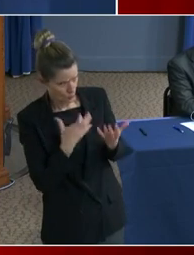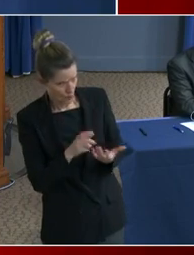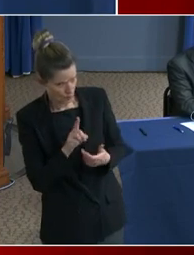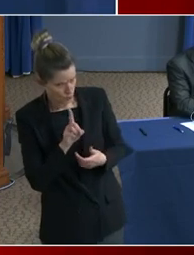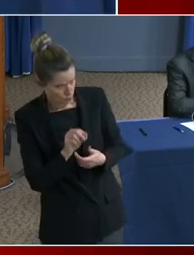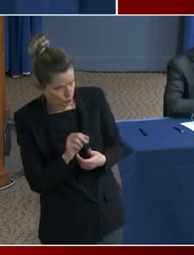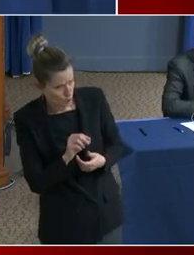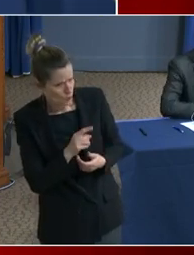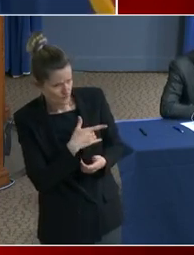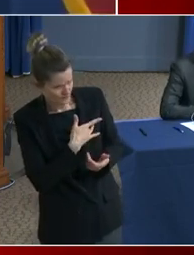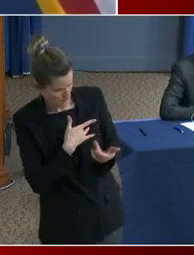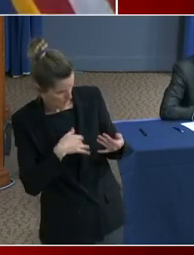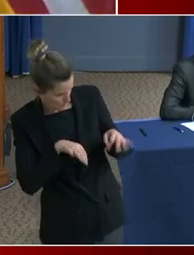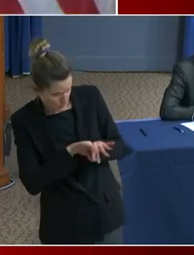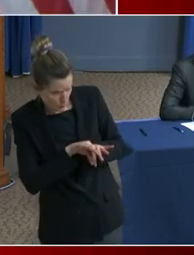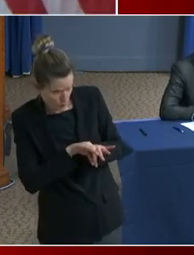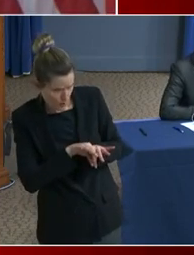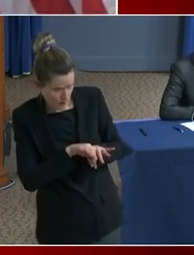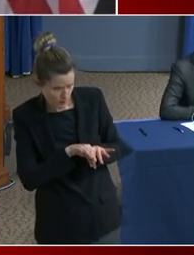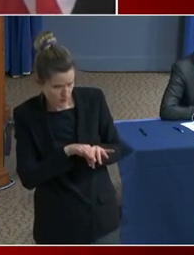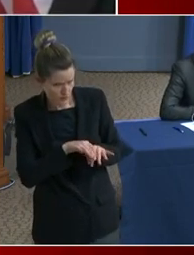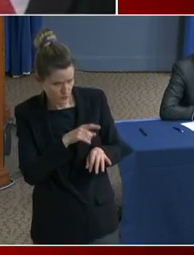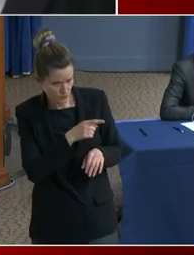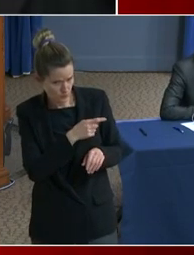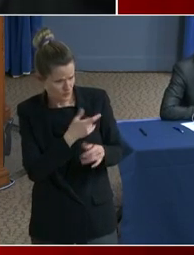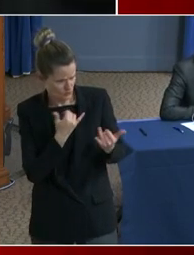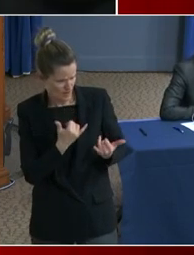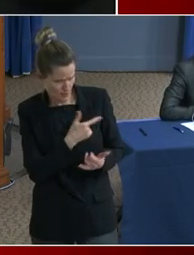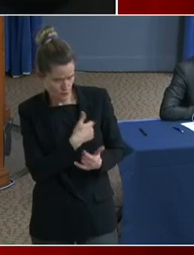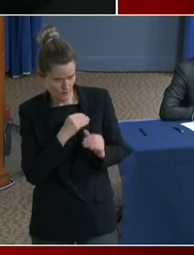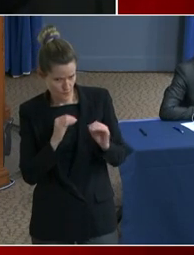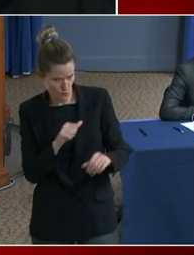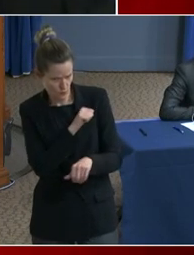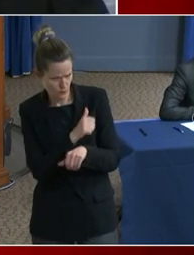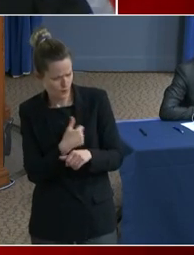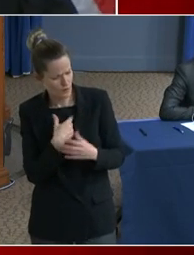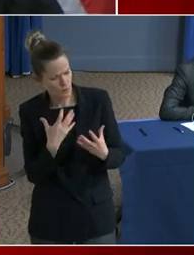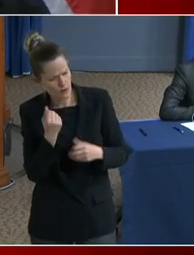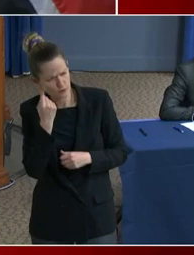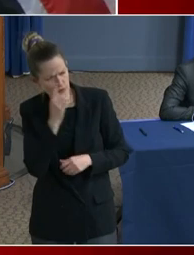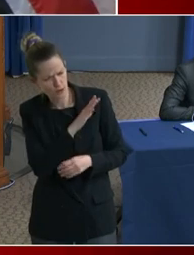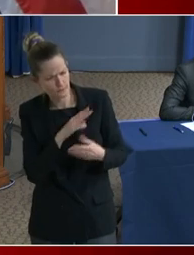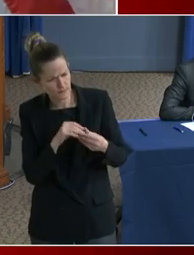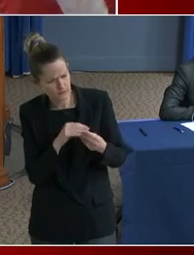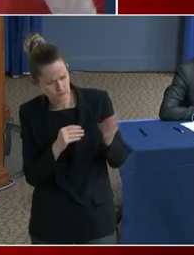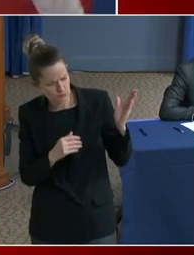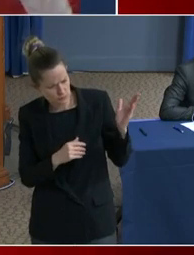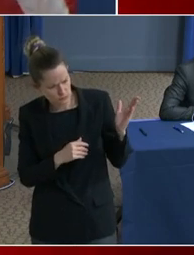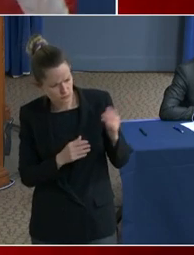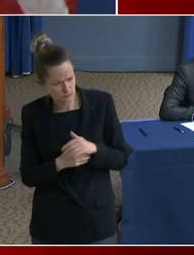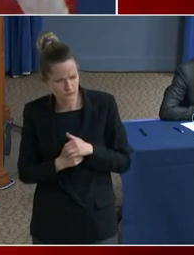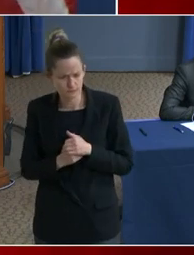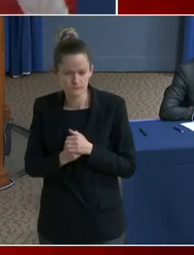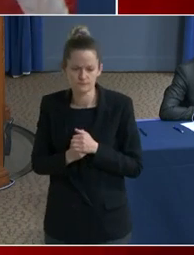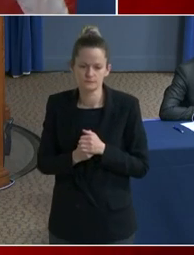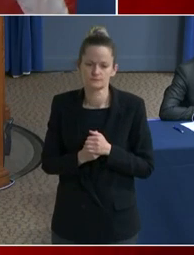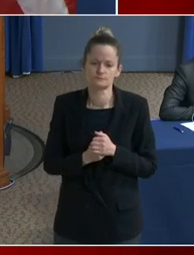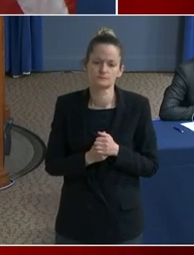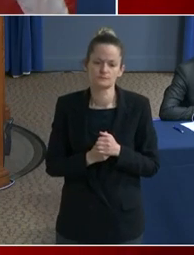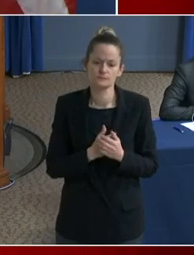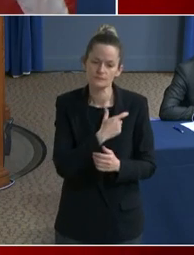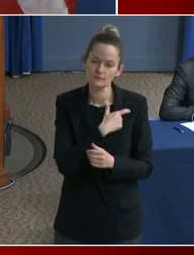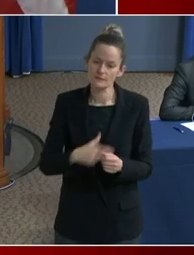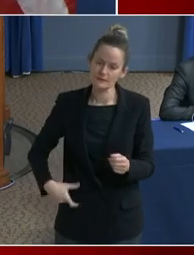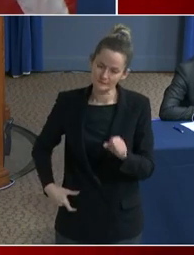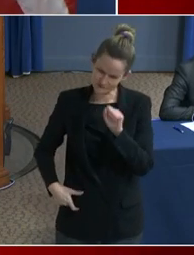important wasn't purchased because of this, or how can we kind of relate to that? Yes. It's kind of like government speak to us. It is a little